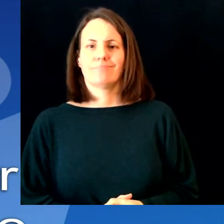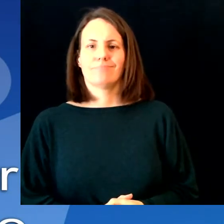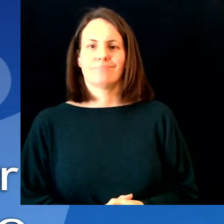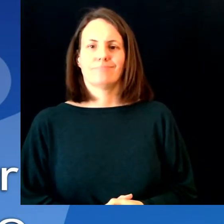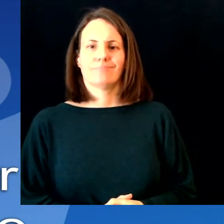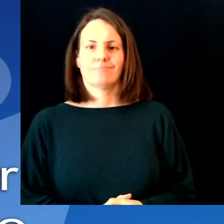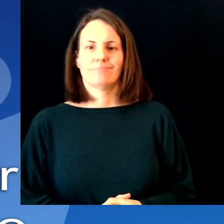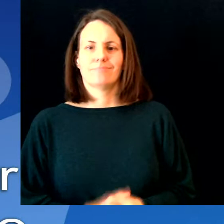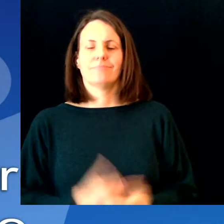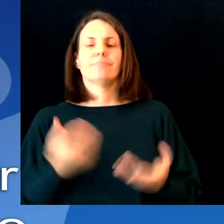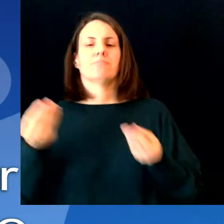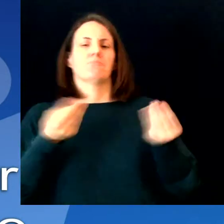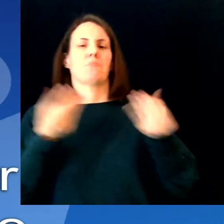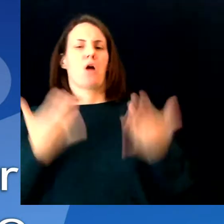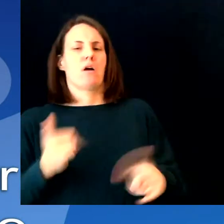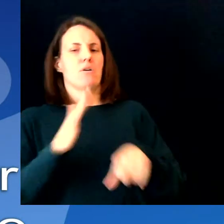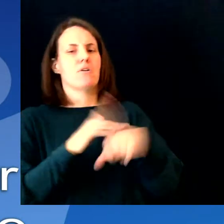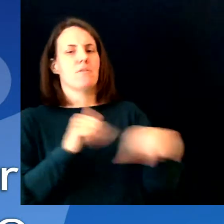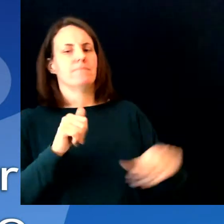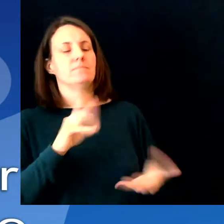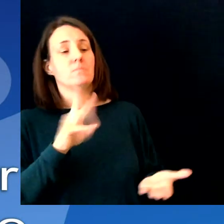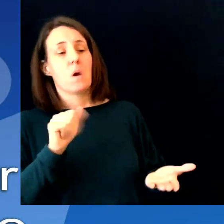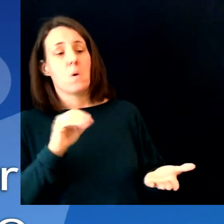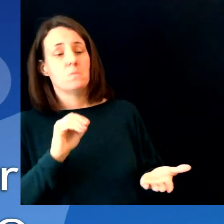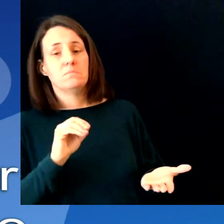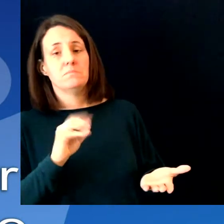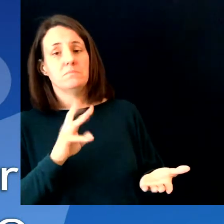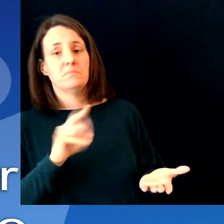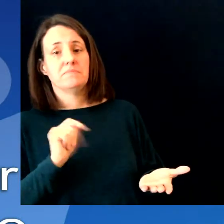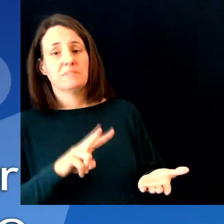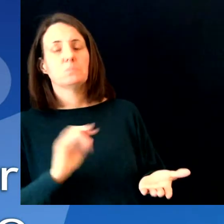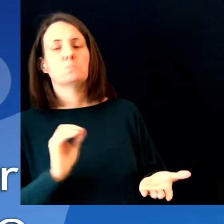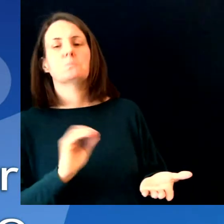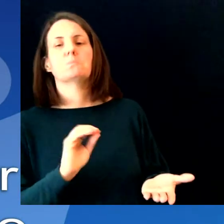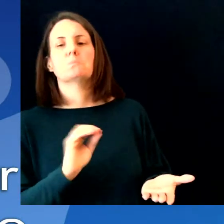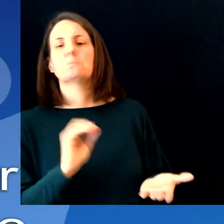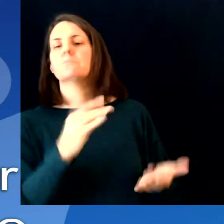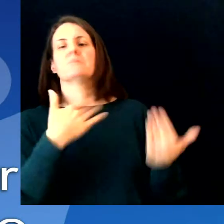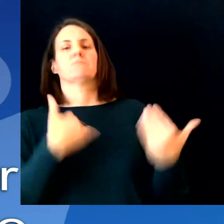Okay, we'll move on then to Savannah Tomei from Spectrum News. Savannah.